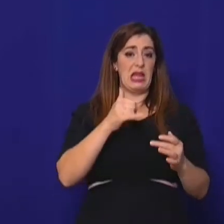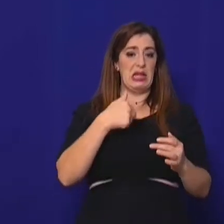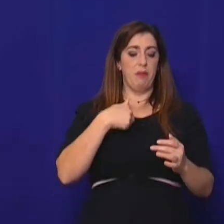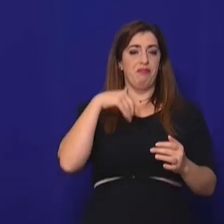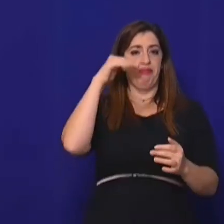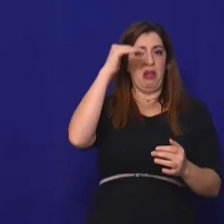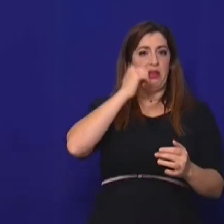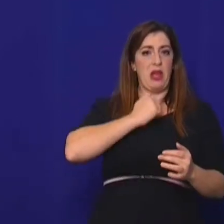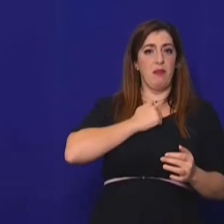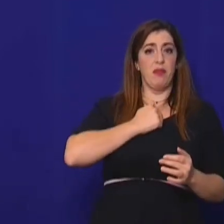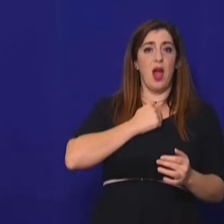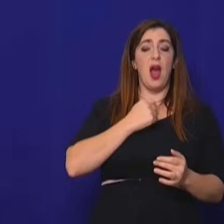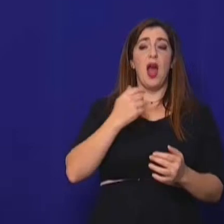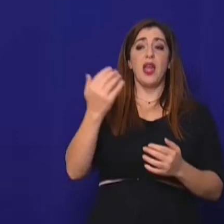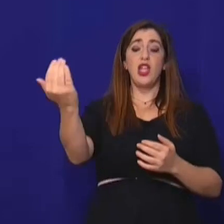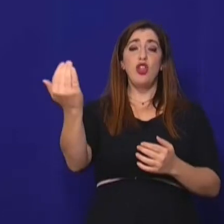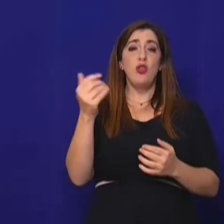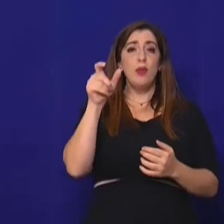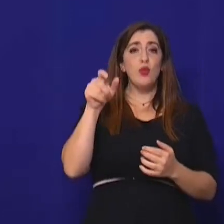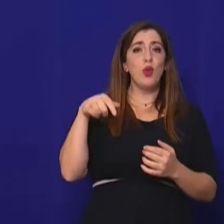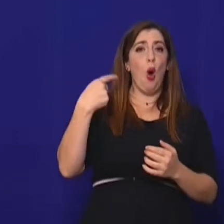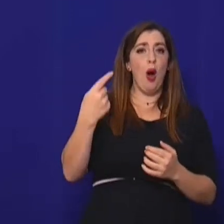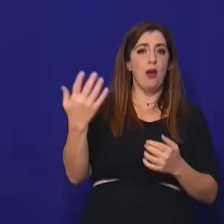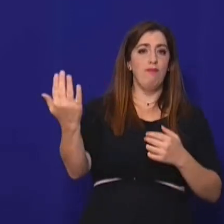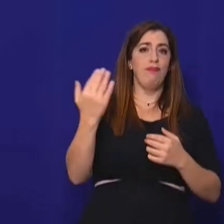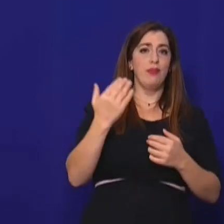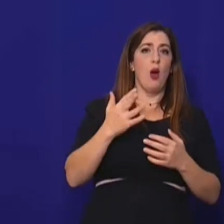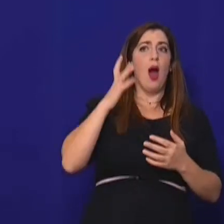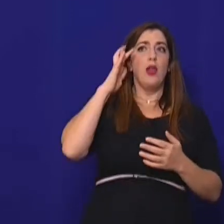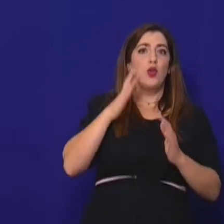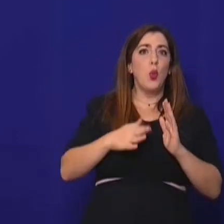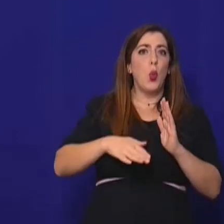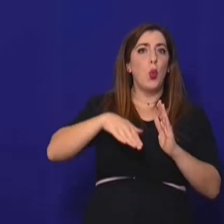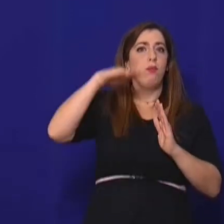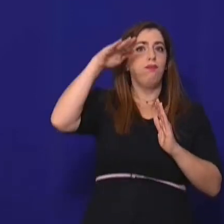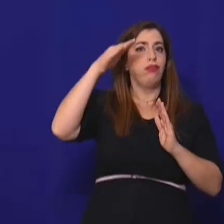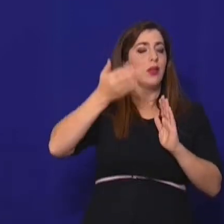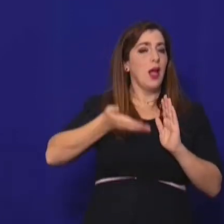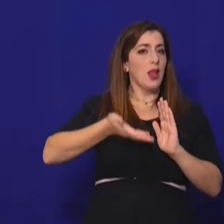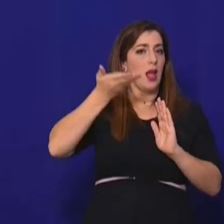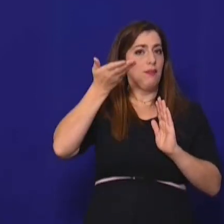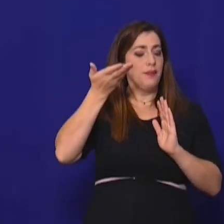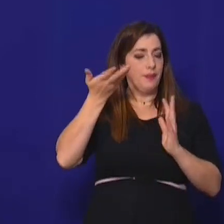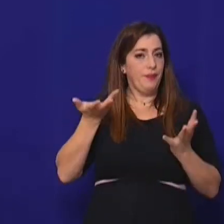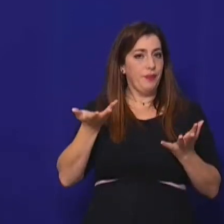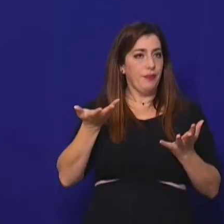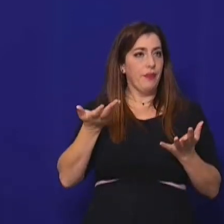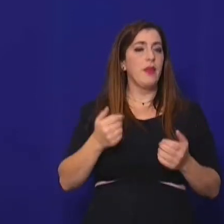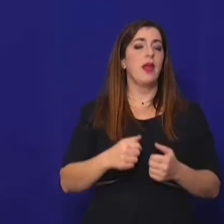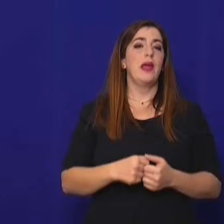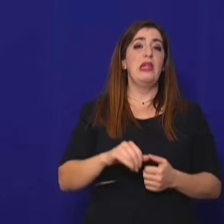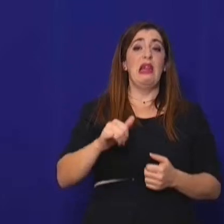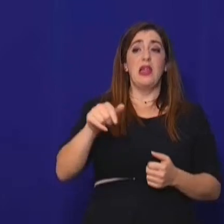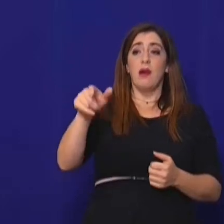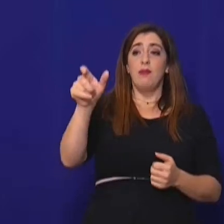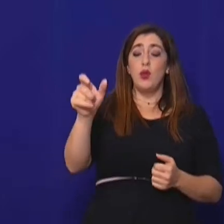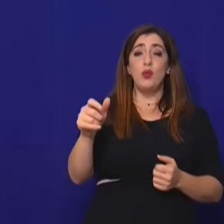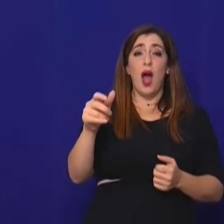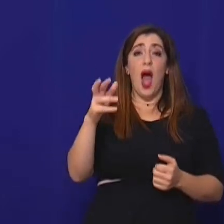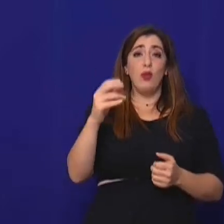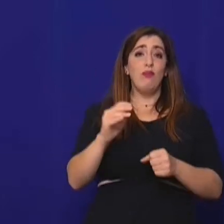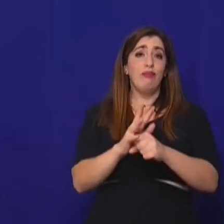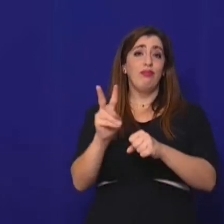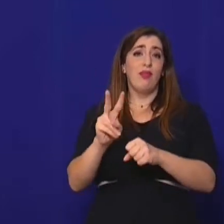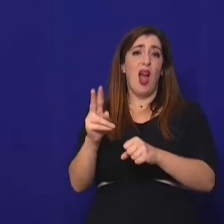ħadd minn barra d-dar tiegħek hemmhekk tkun qiegħed iżżid ir-riskju li dak il-persuna jista' ikollu l-COVID u allura